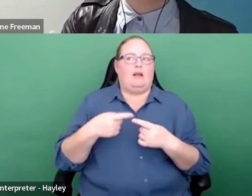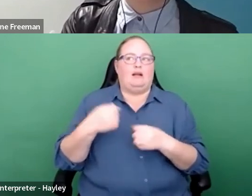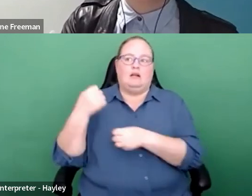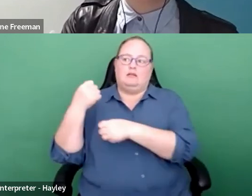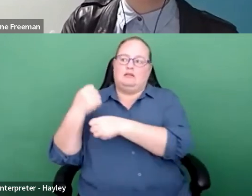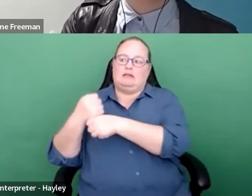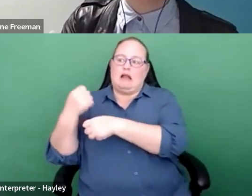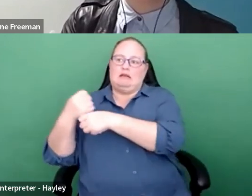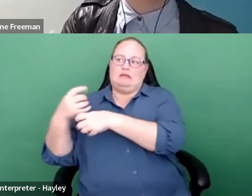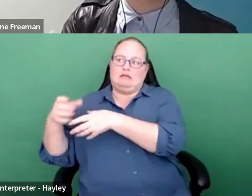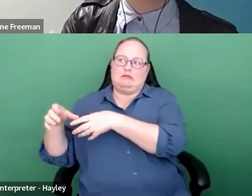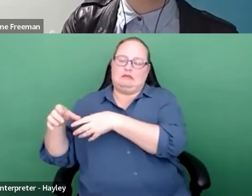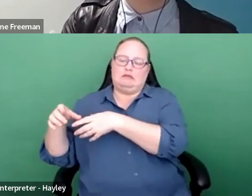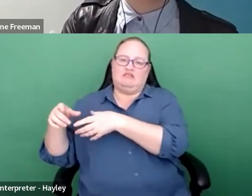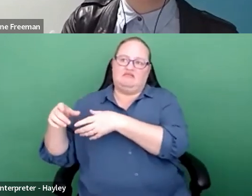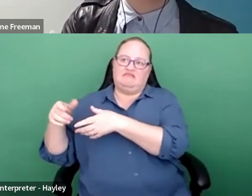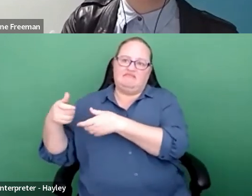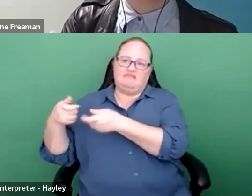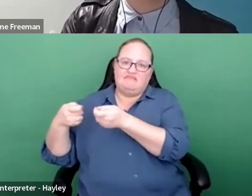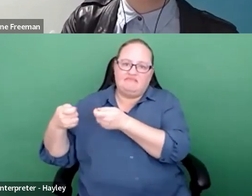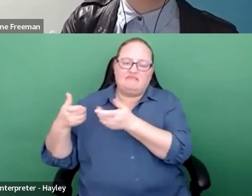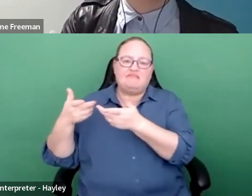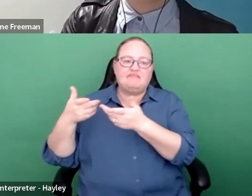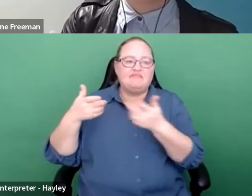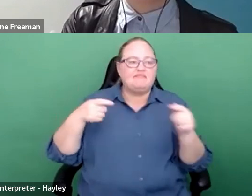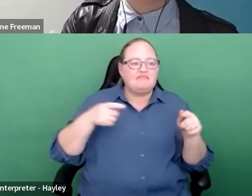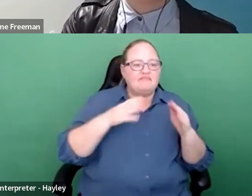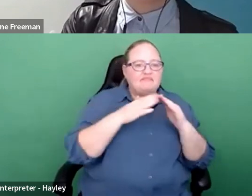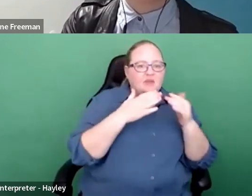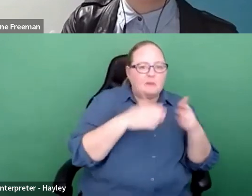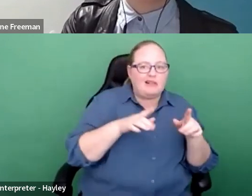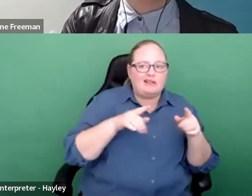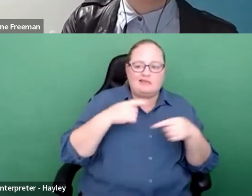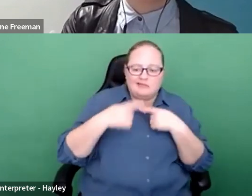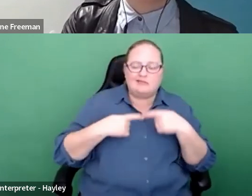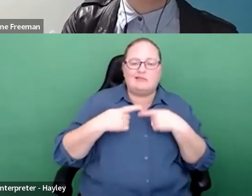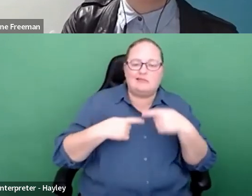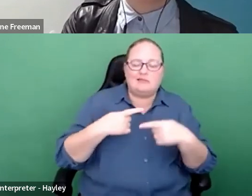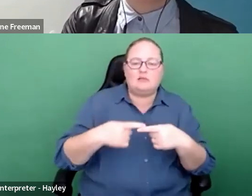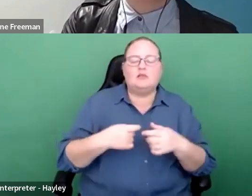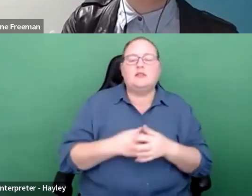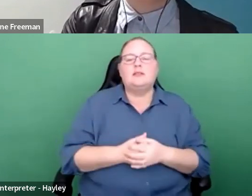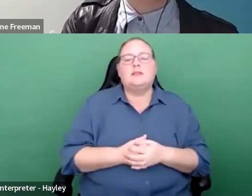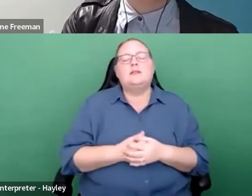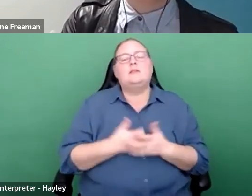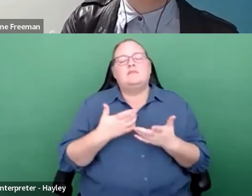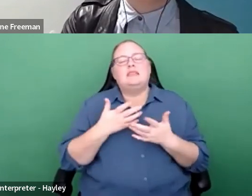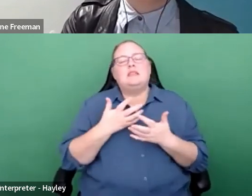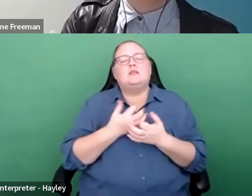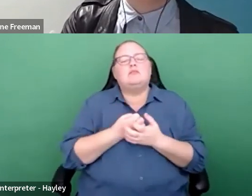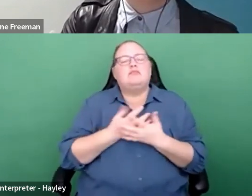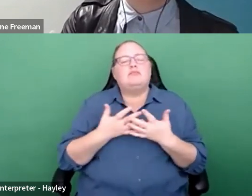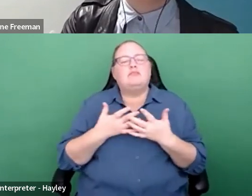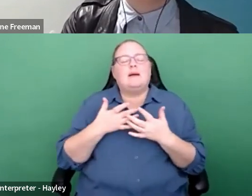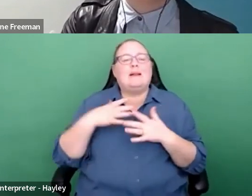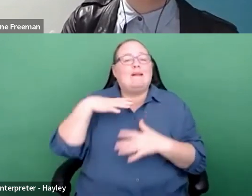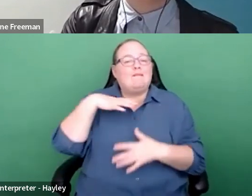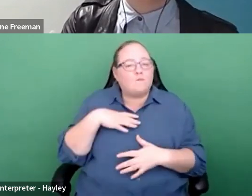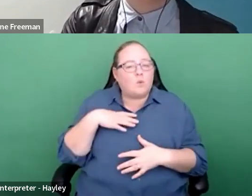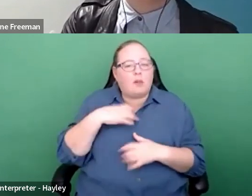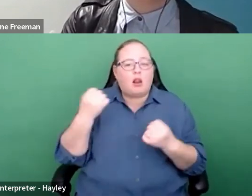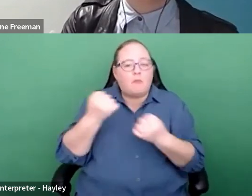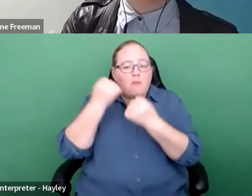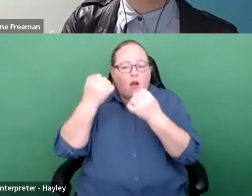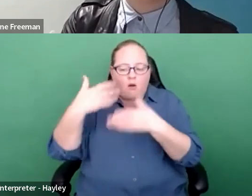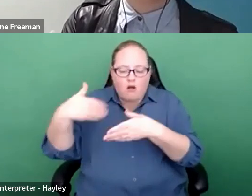is when it comes to housing in London, there's so many forms of institutional and formal power beyond the state that are also involved. And I think this is